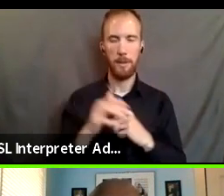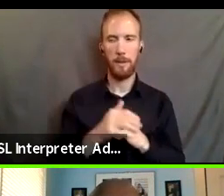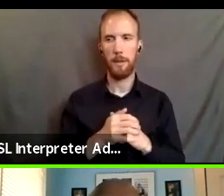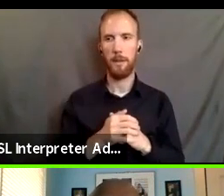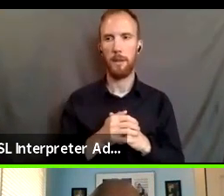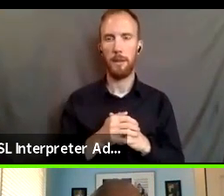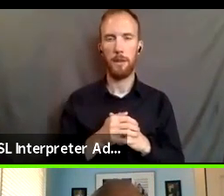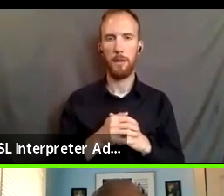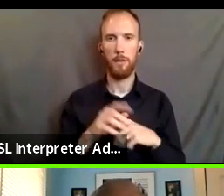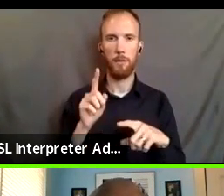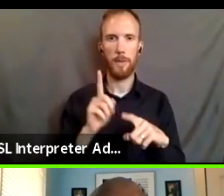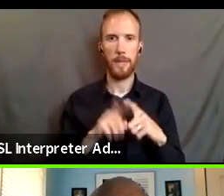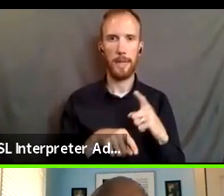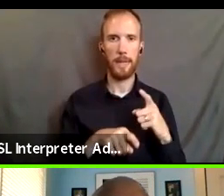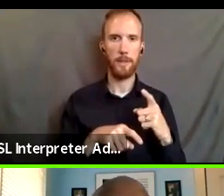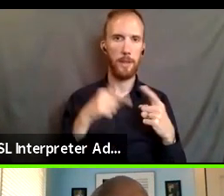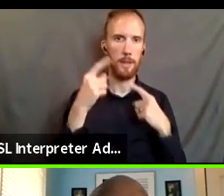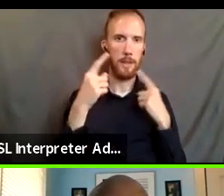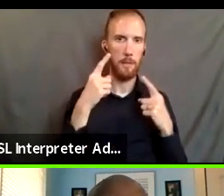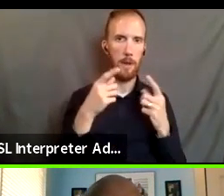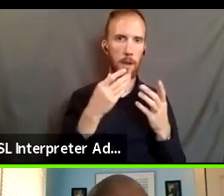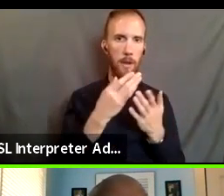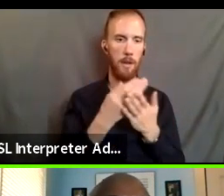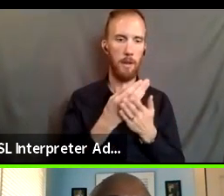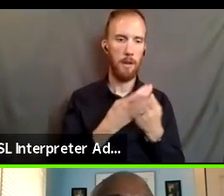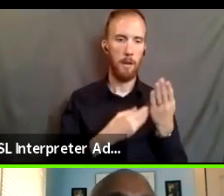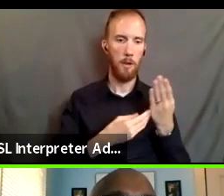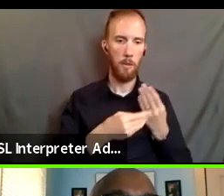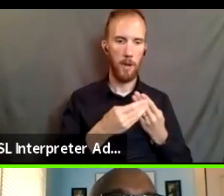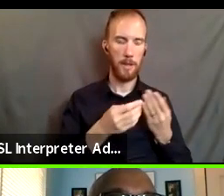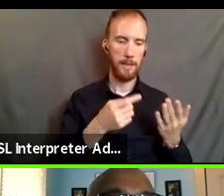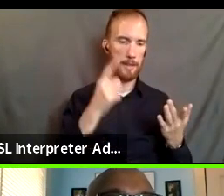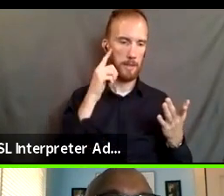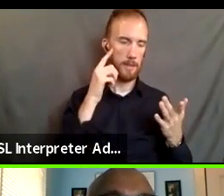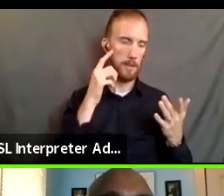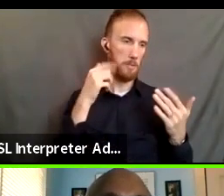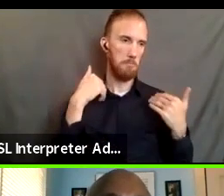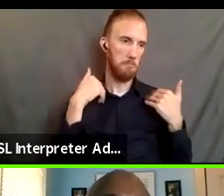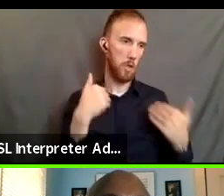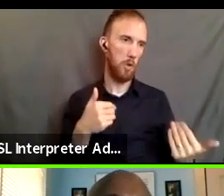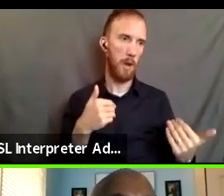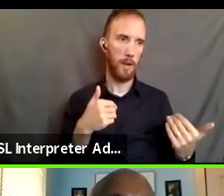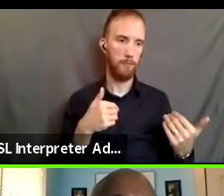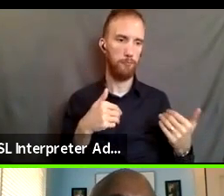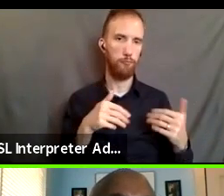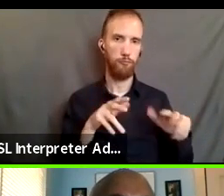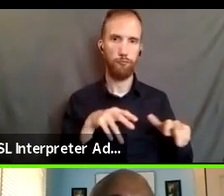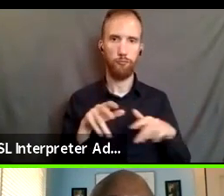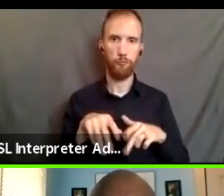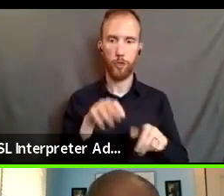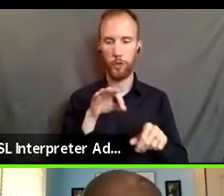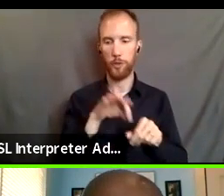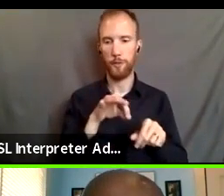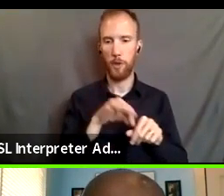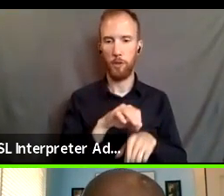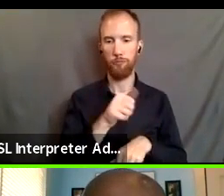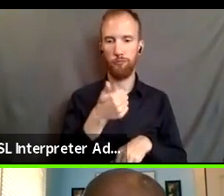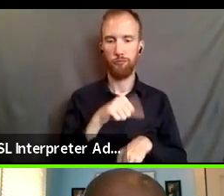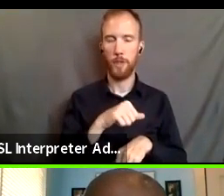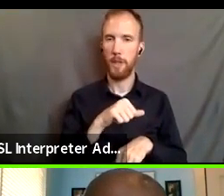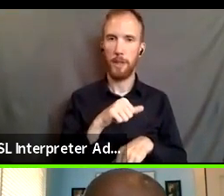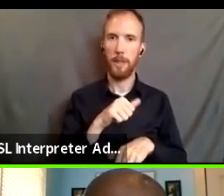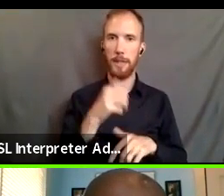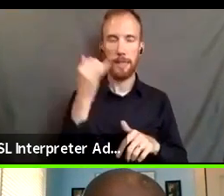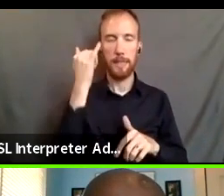budget and say we're going to vote up or down if there's some questions and concerns about some of the different items in there